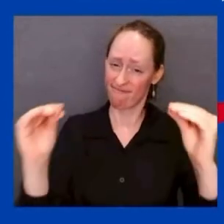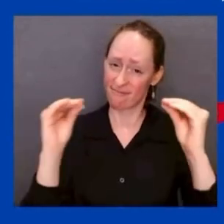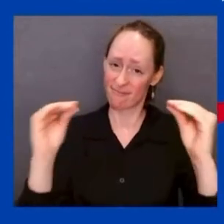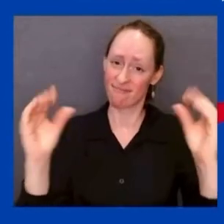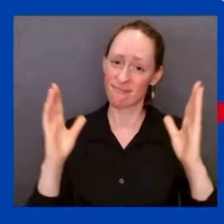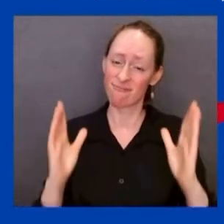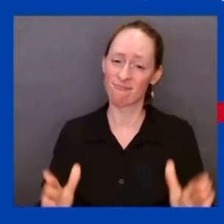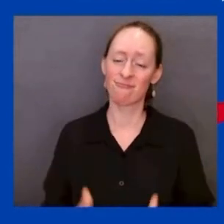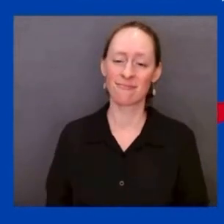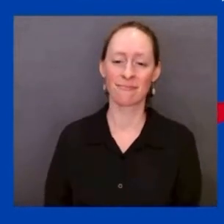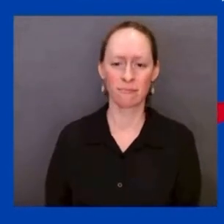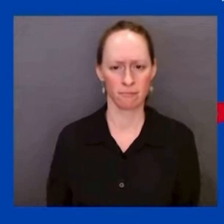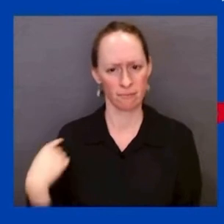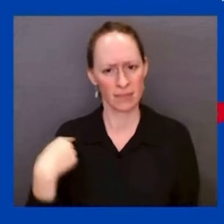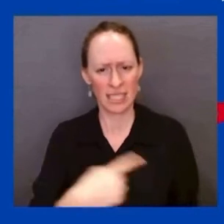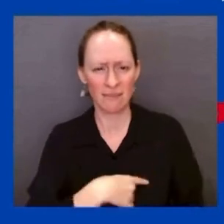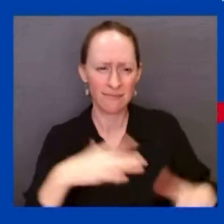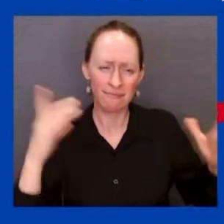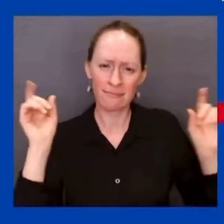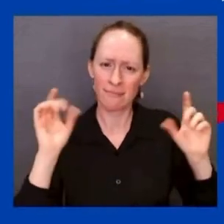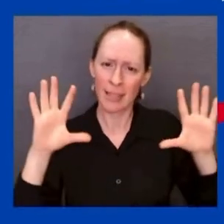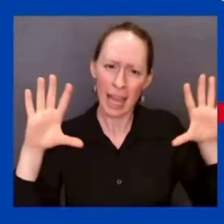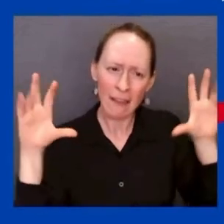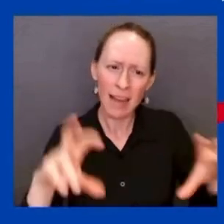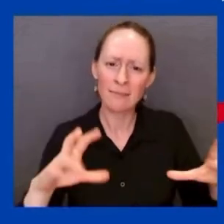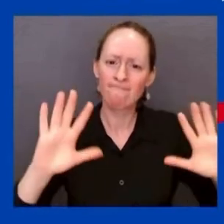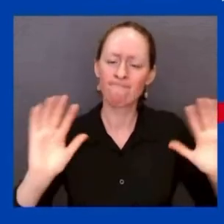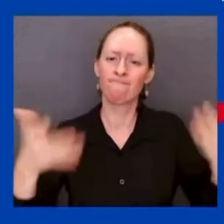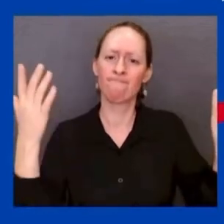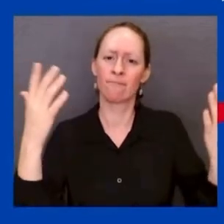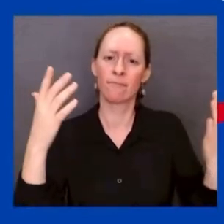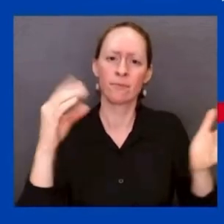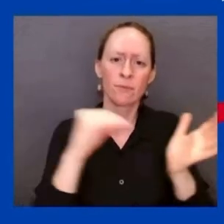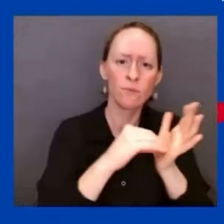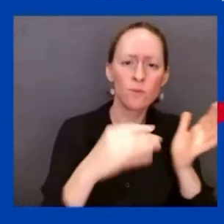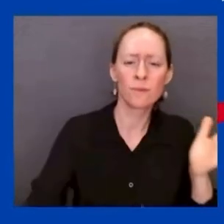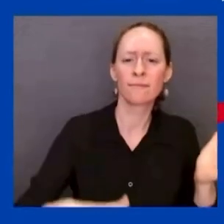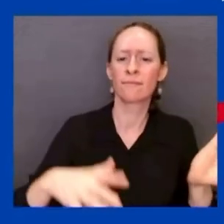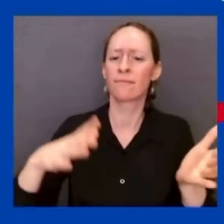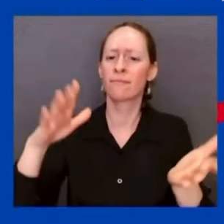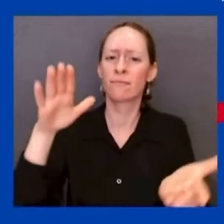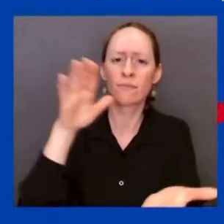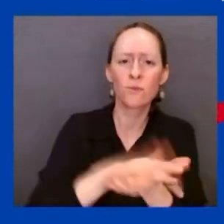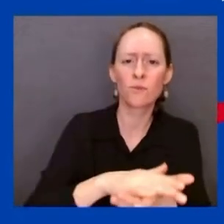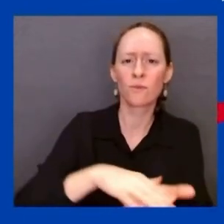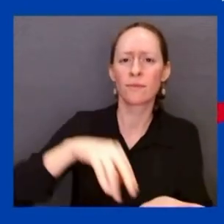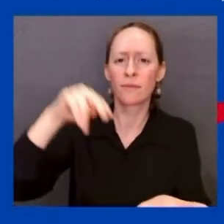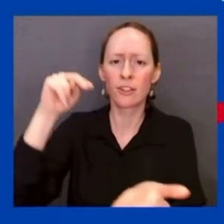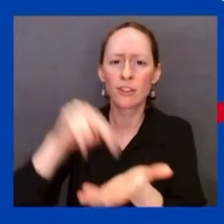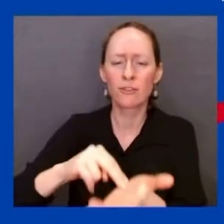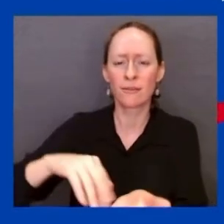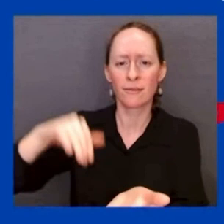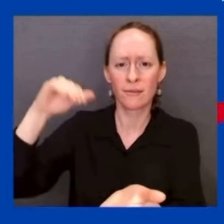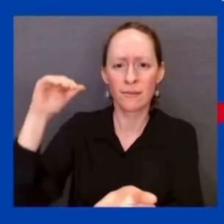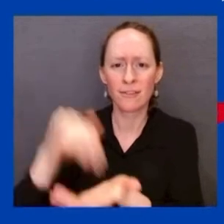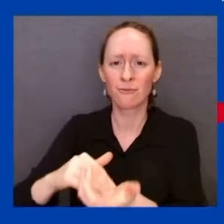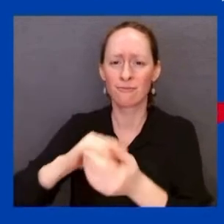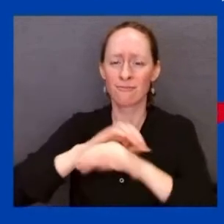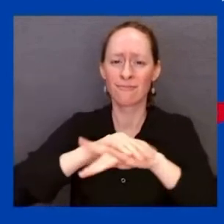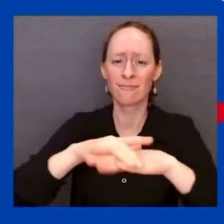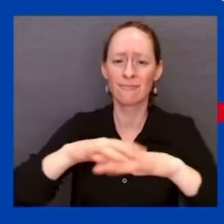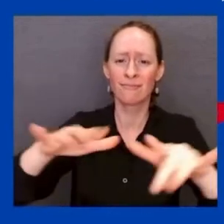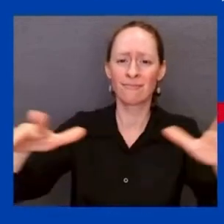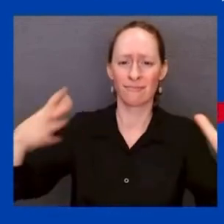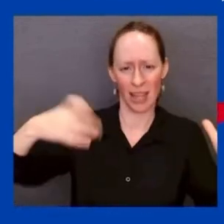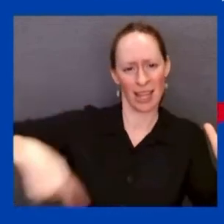and our counselors, and our nurses, and administrators who make them all successful. And as he